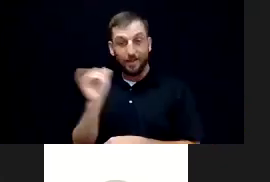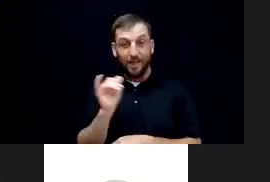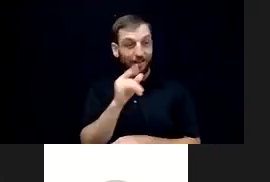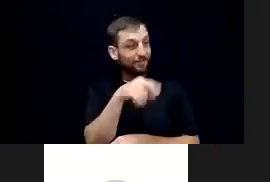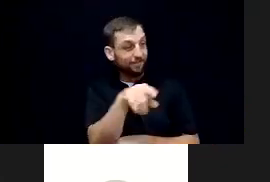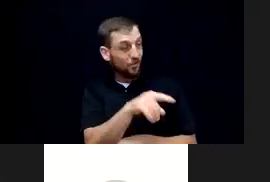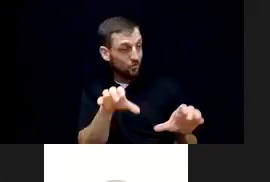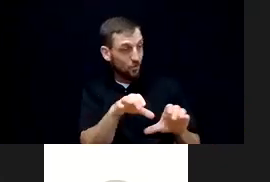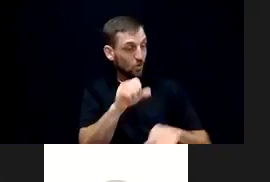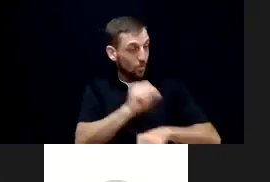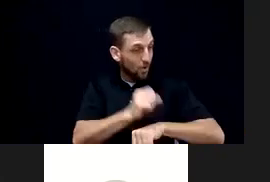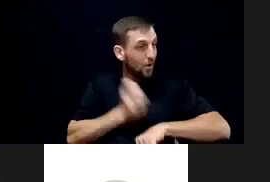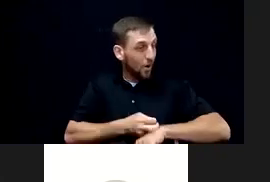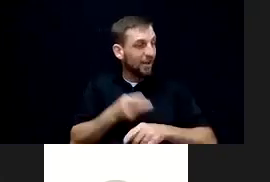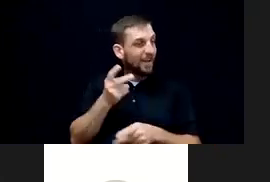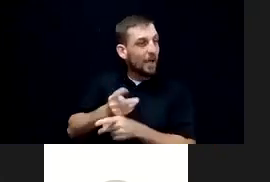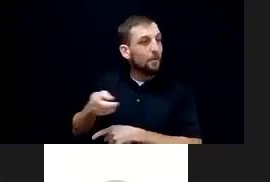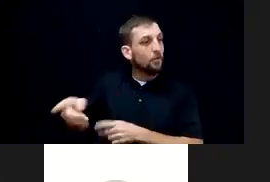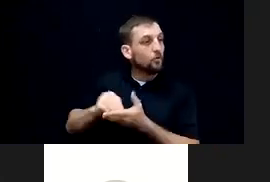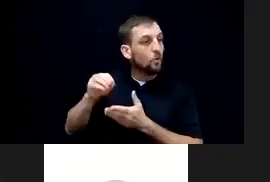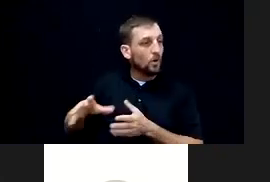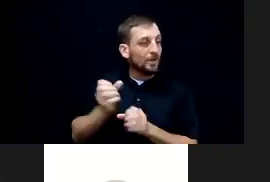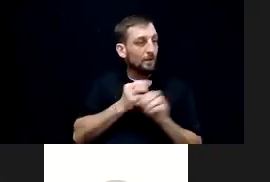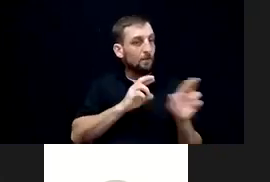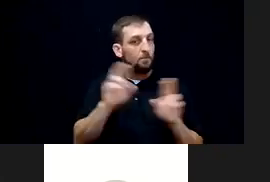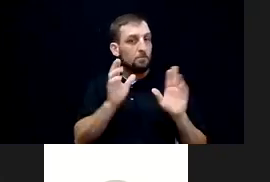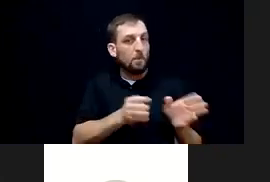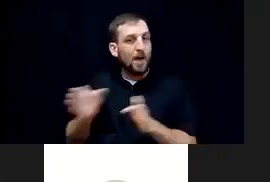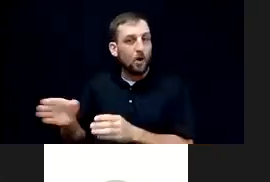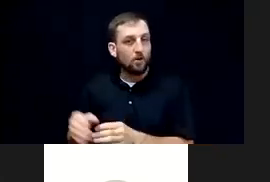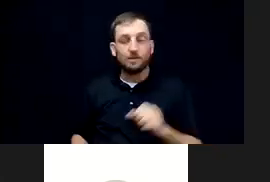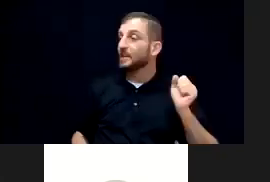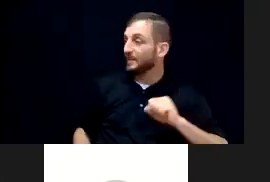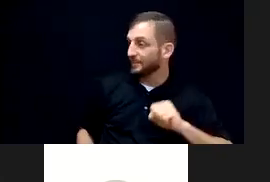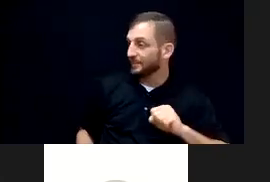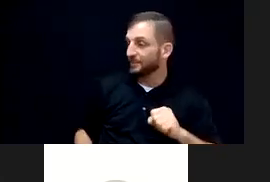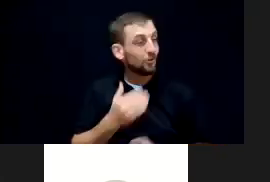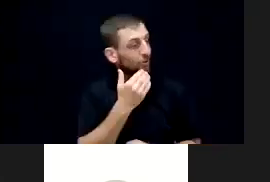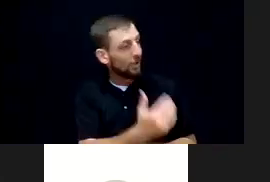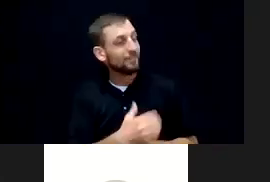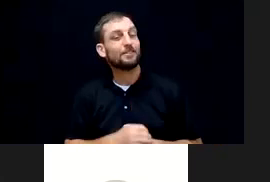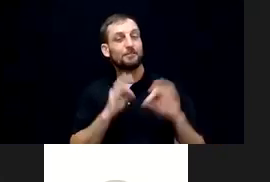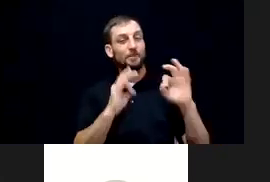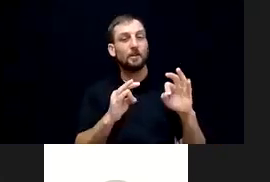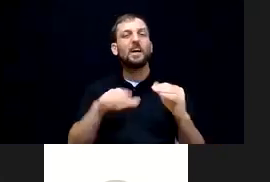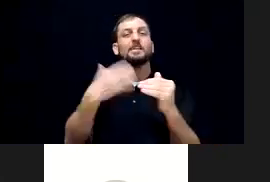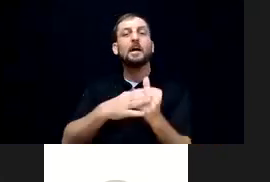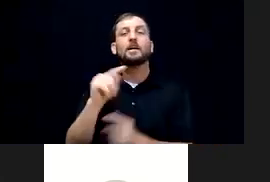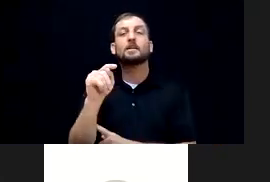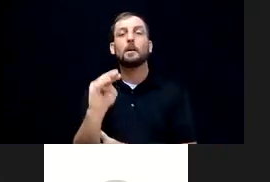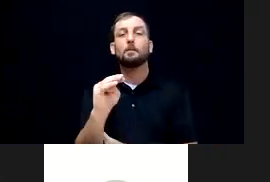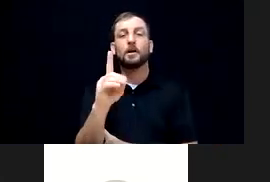have them prepared. Yes. Good. My next question is for Tim Delany